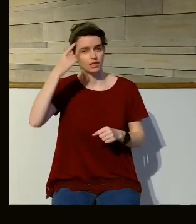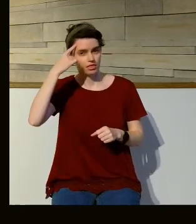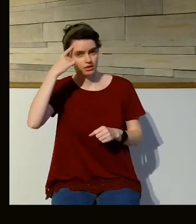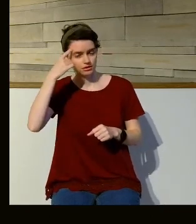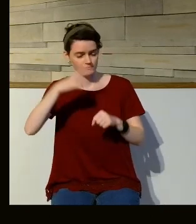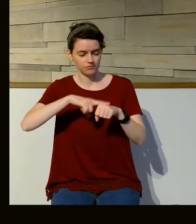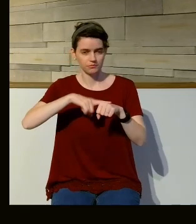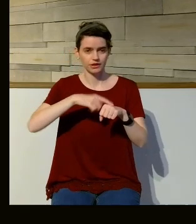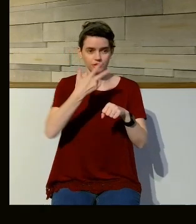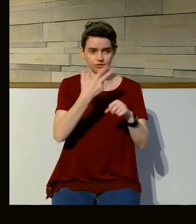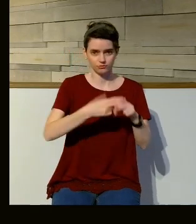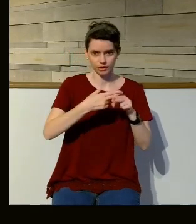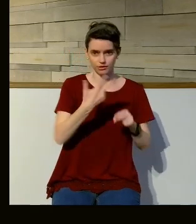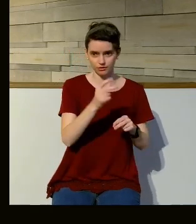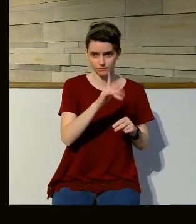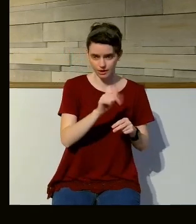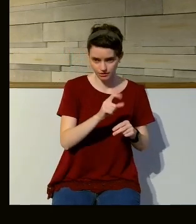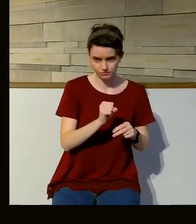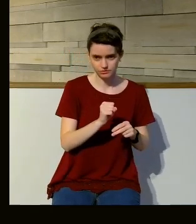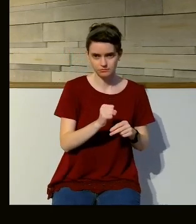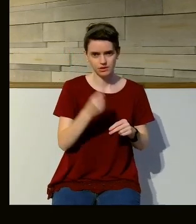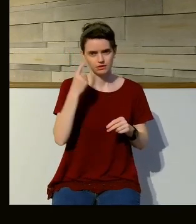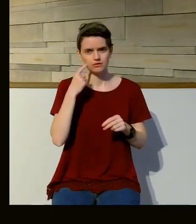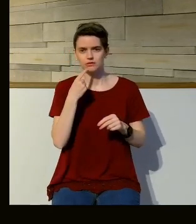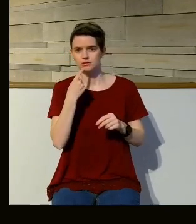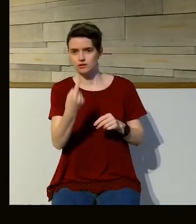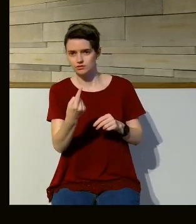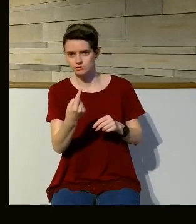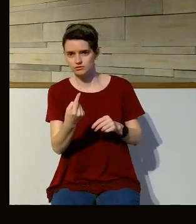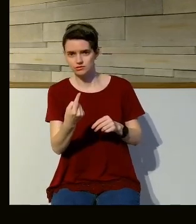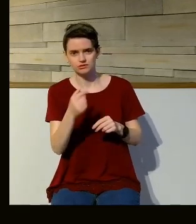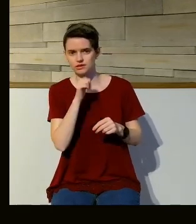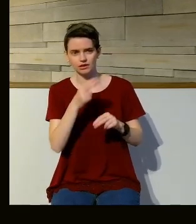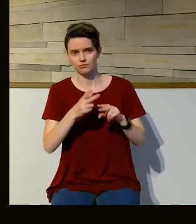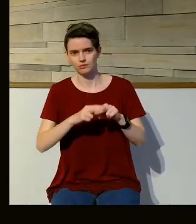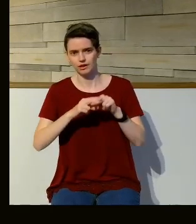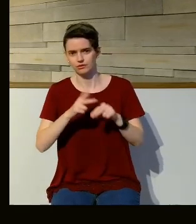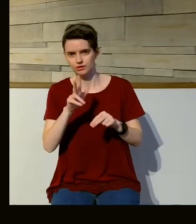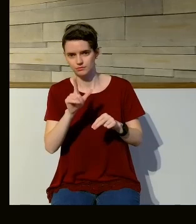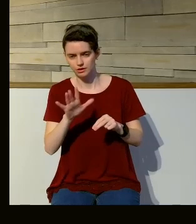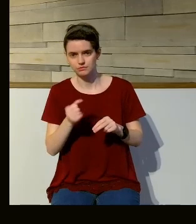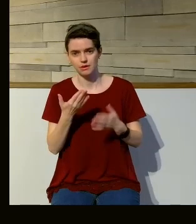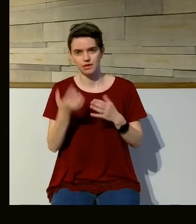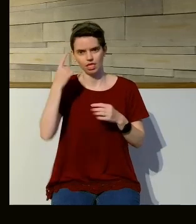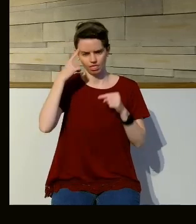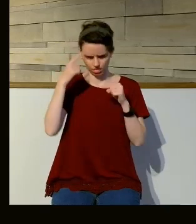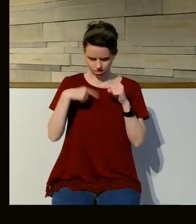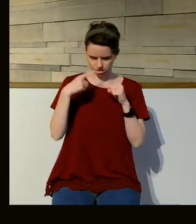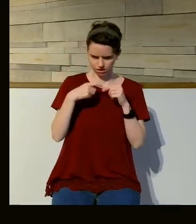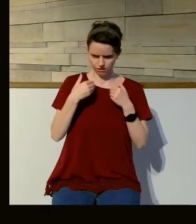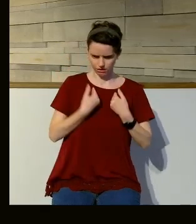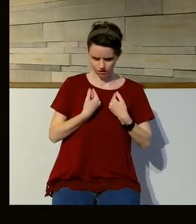My brain can weigh 3 pounds, but the thought that I'm talking to you right now does not weigh 3 pounds. You may be having heavy thoughts right now, but